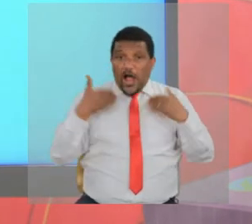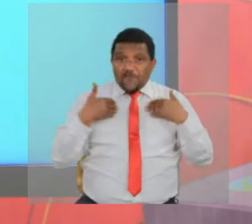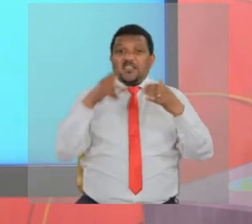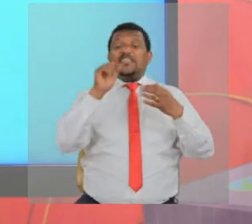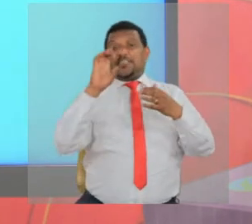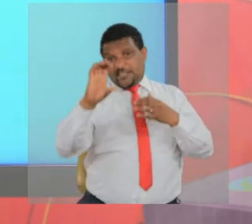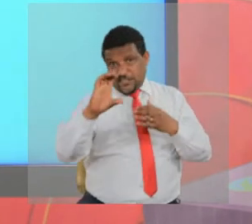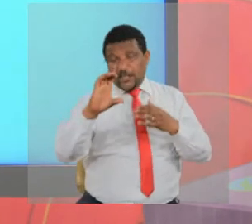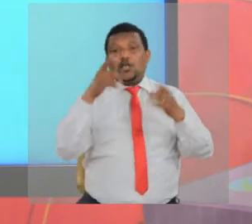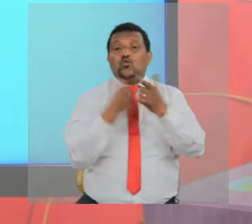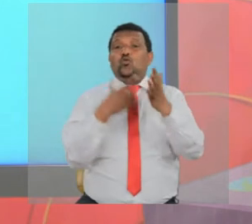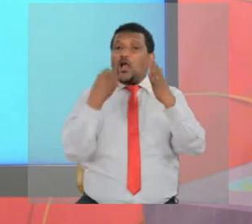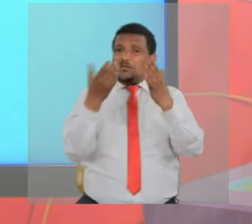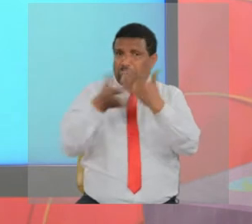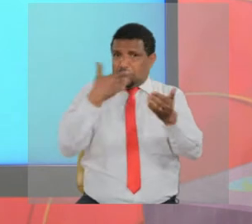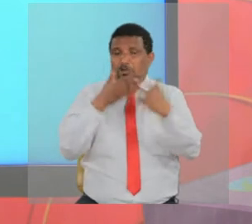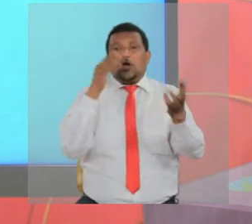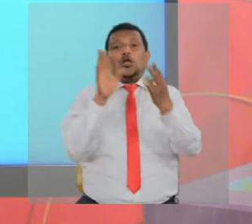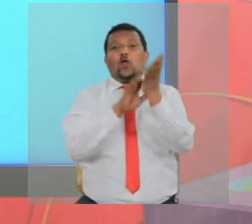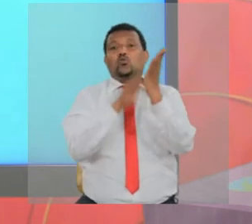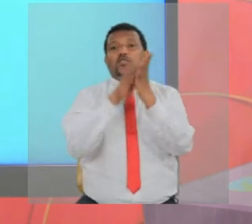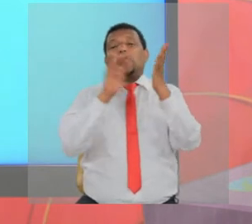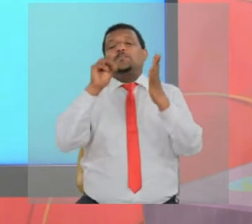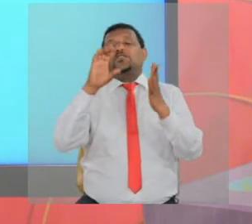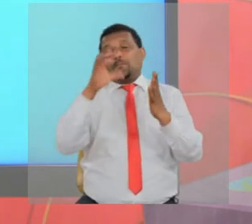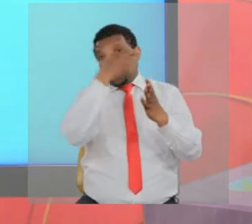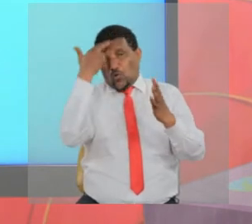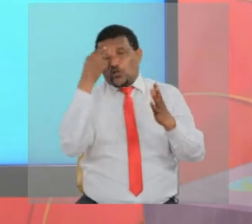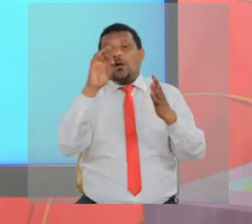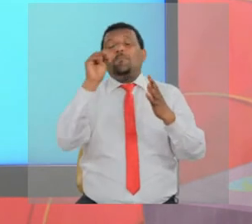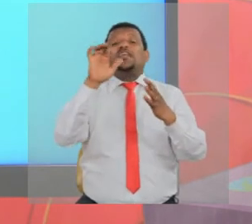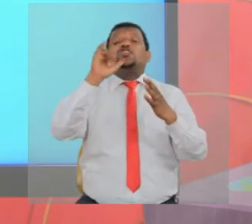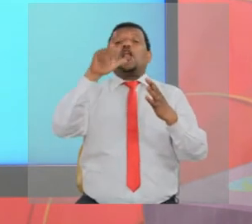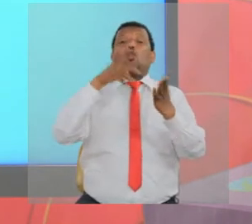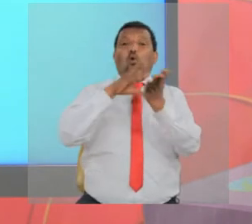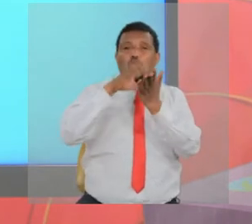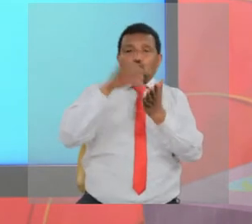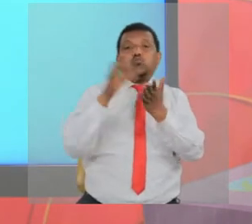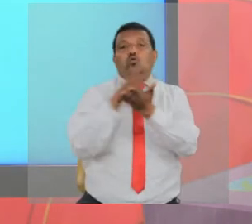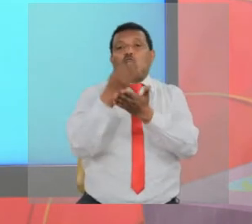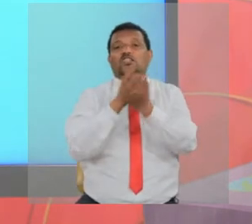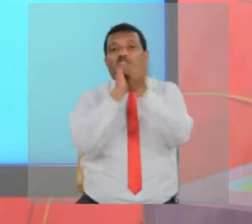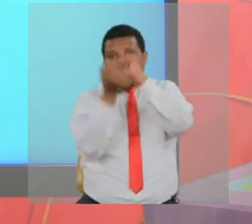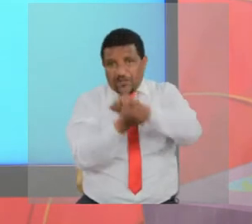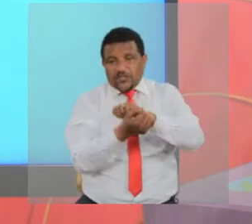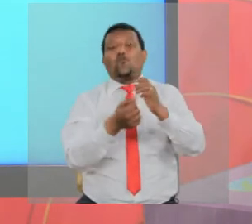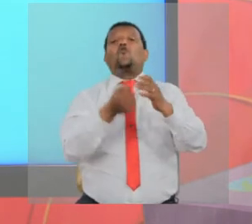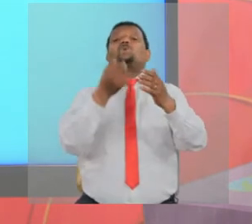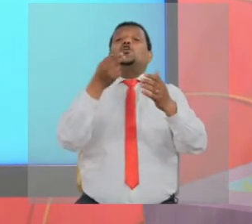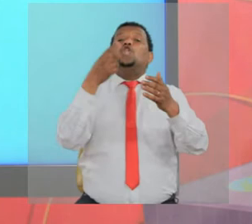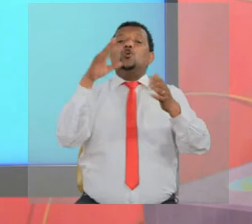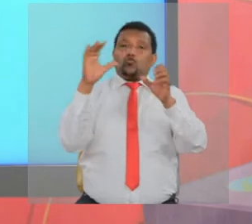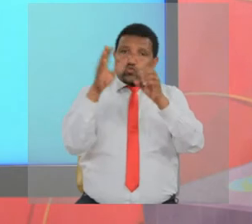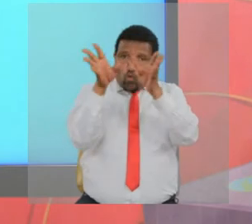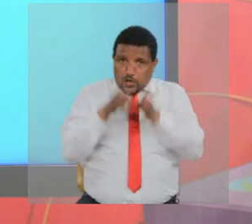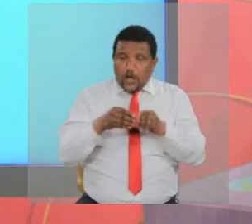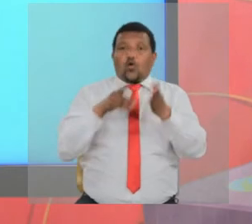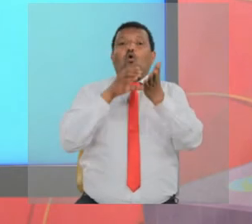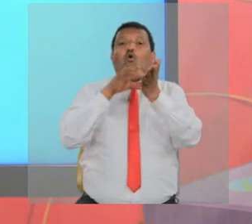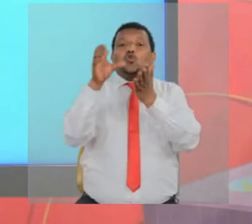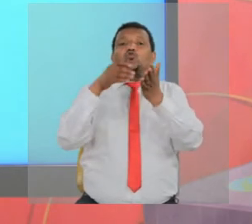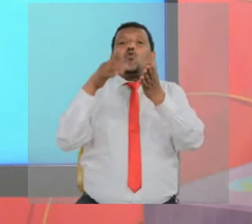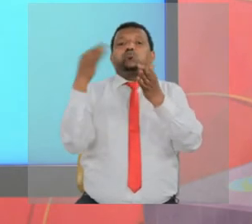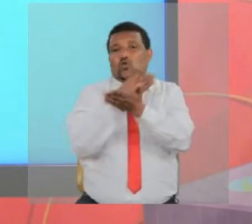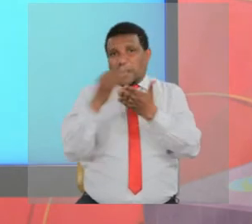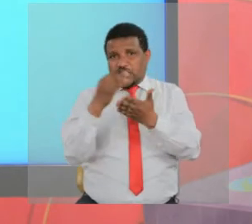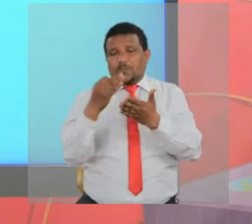TC, you can easily calculate the MC because the marginal cost of production is the derivative of the total cost of production. So from this,